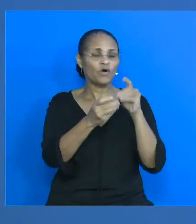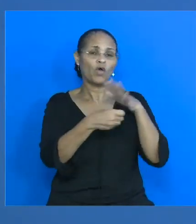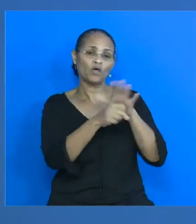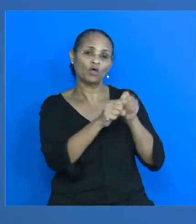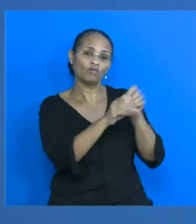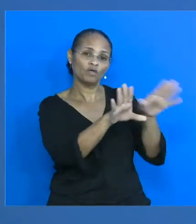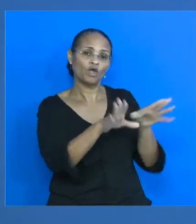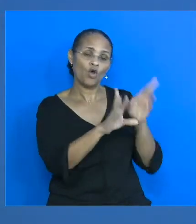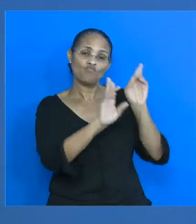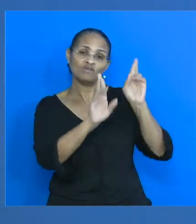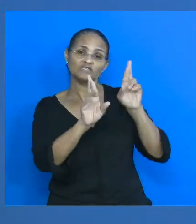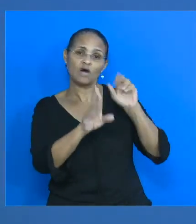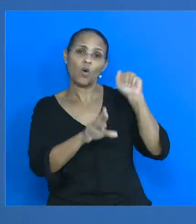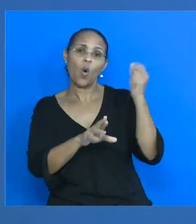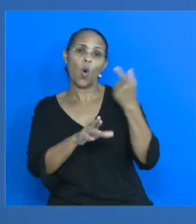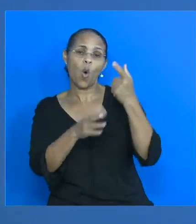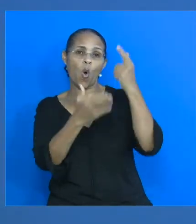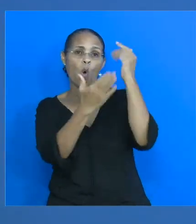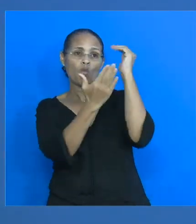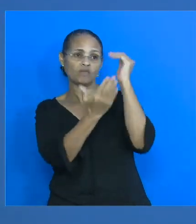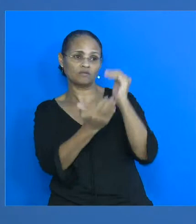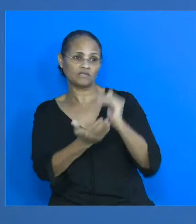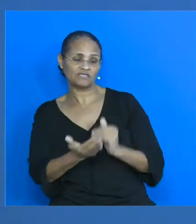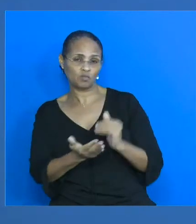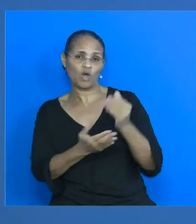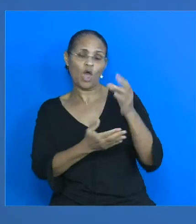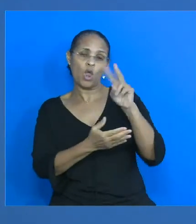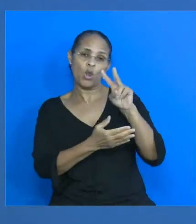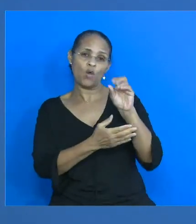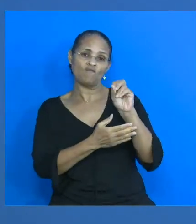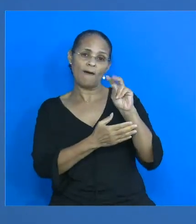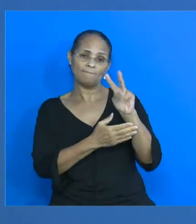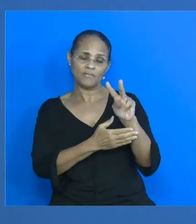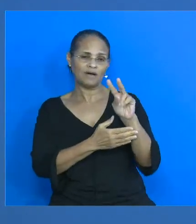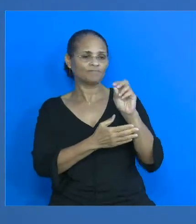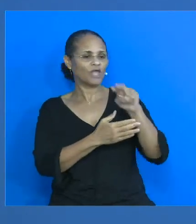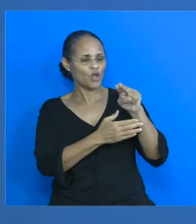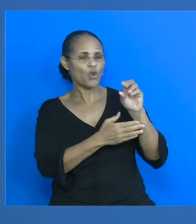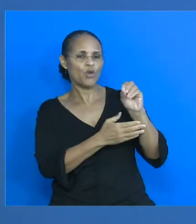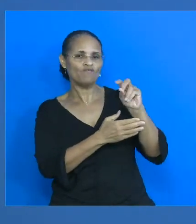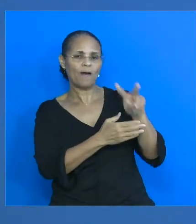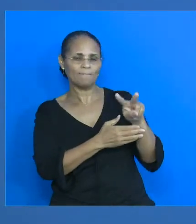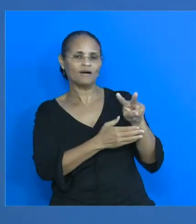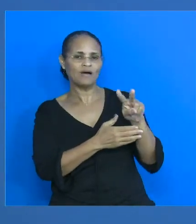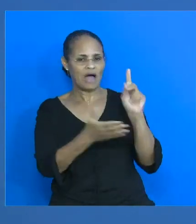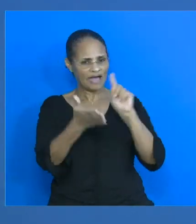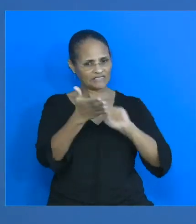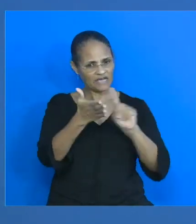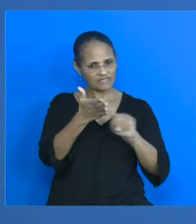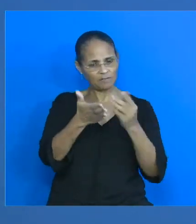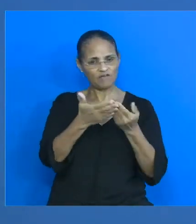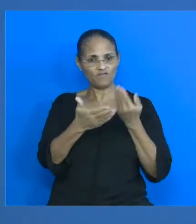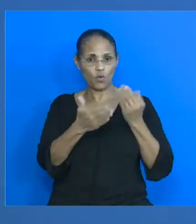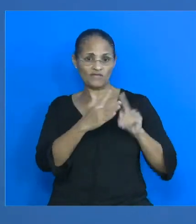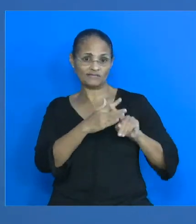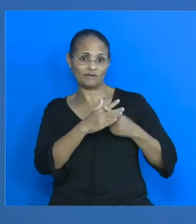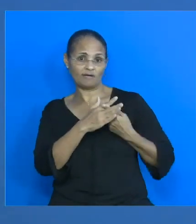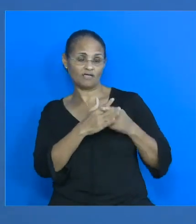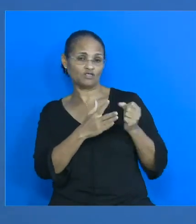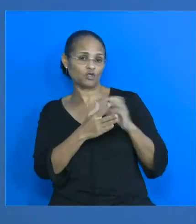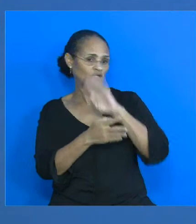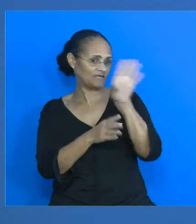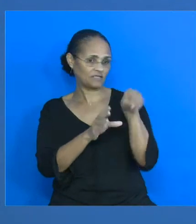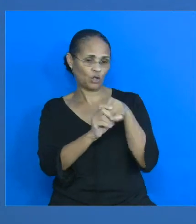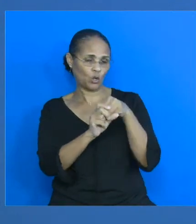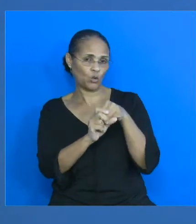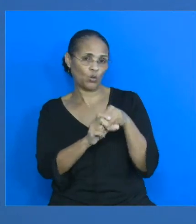test result, all the regulars, it was November 19th was the last update. I checked it when I was sitting here before we started. Okay, thank you. Yeah, so it doesn't include